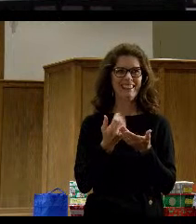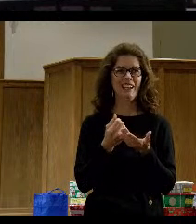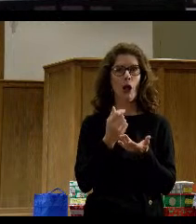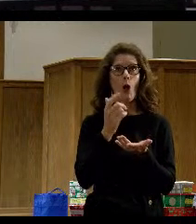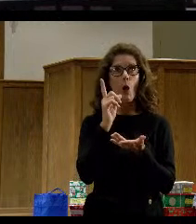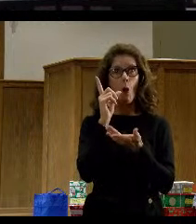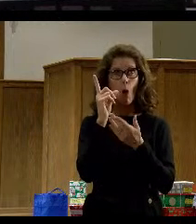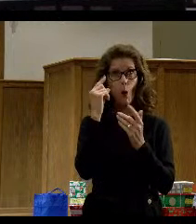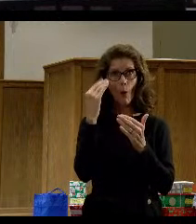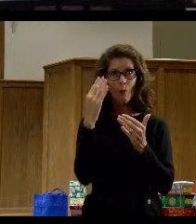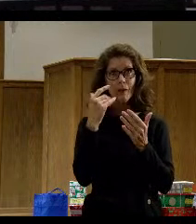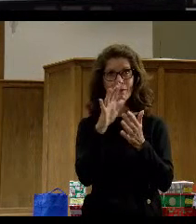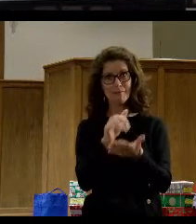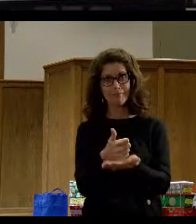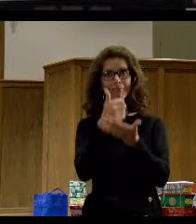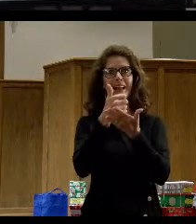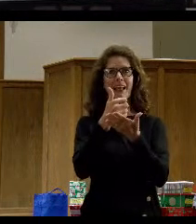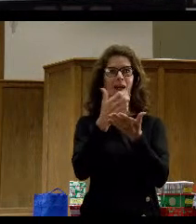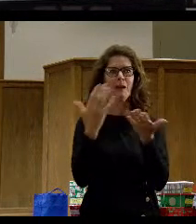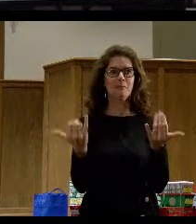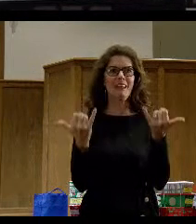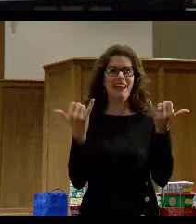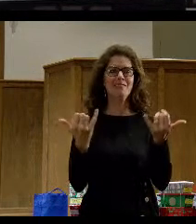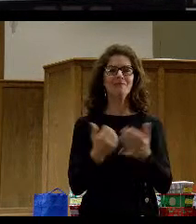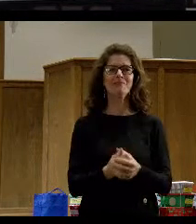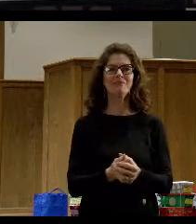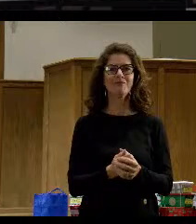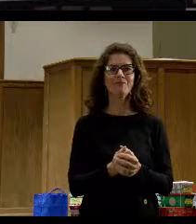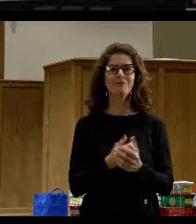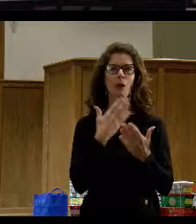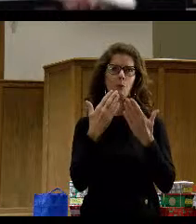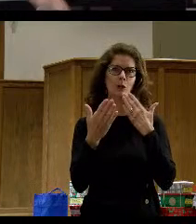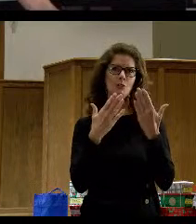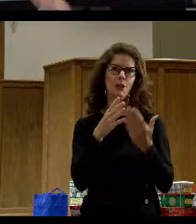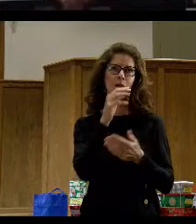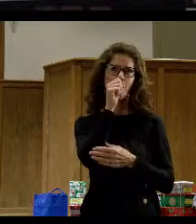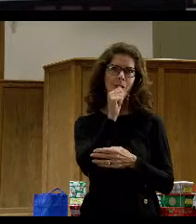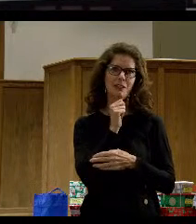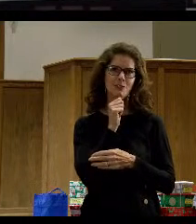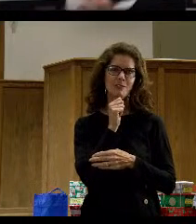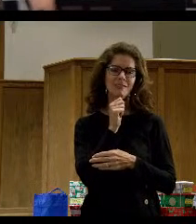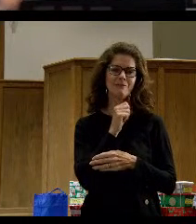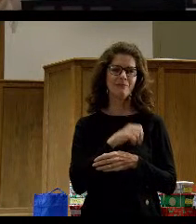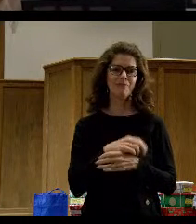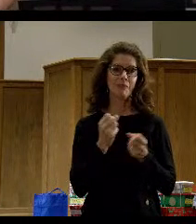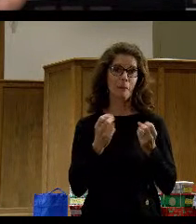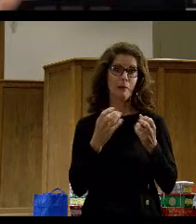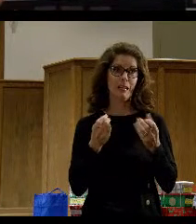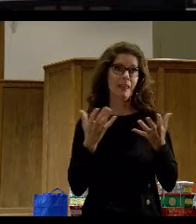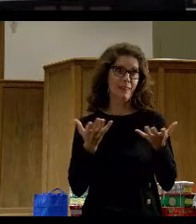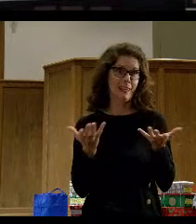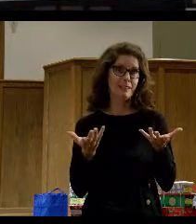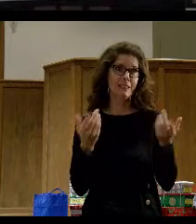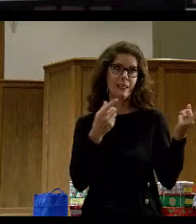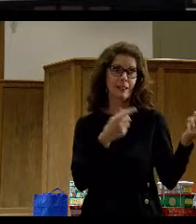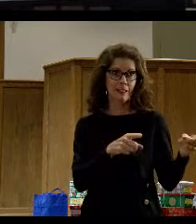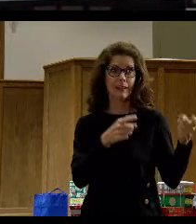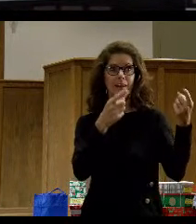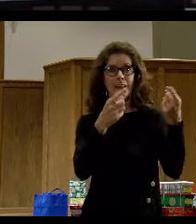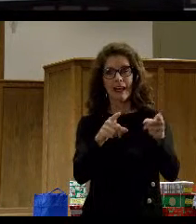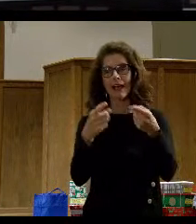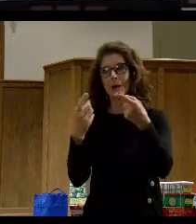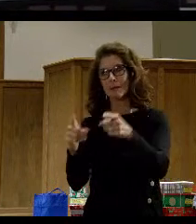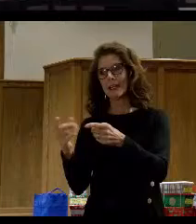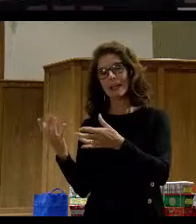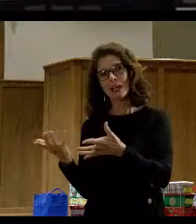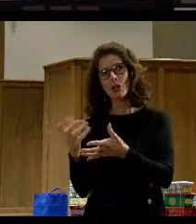moving forward. Thanks for staying with us. We appreciate your patience on that. A lot of things we want to get through today, a lot of good things going on, things we want you to know about, so bear with